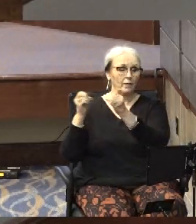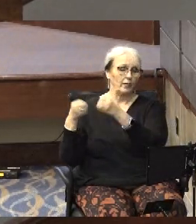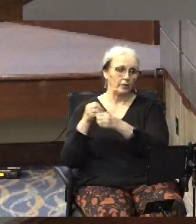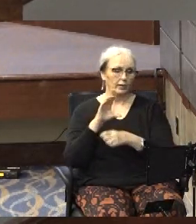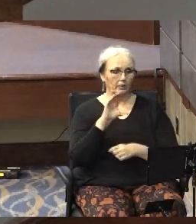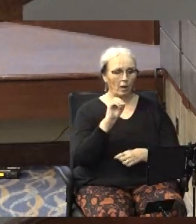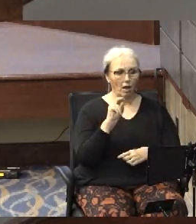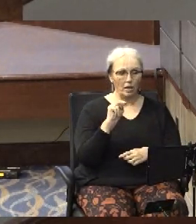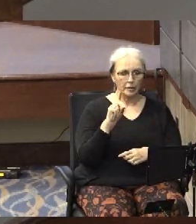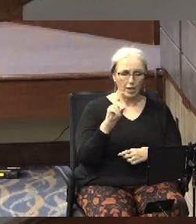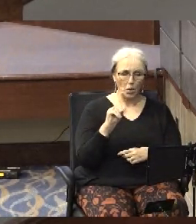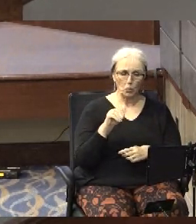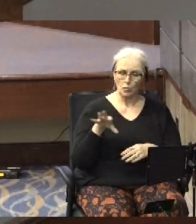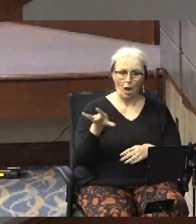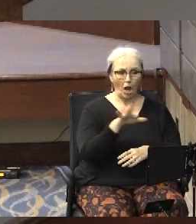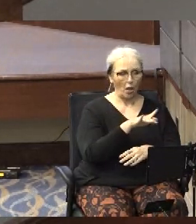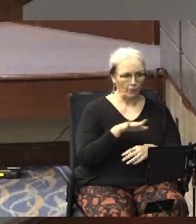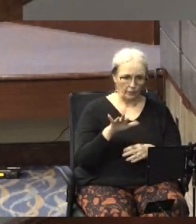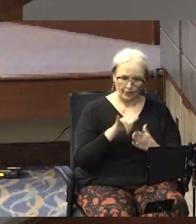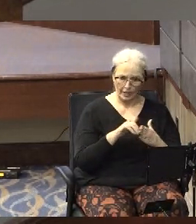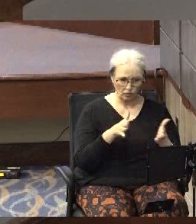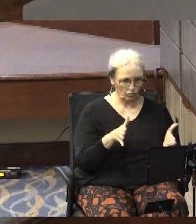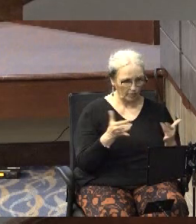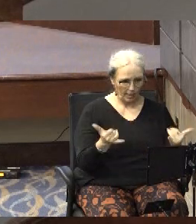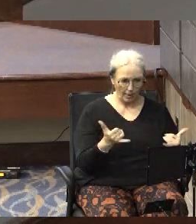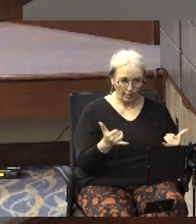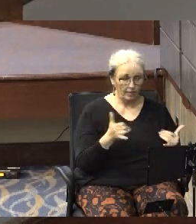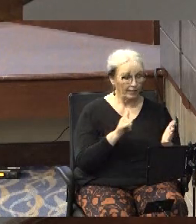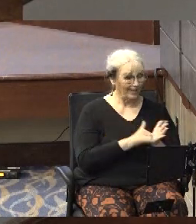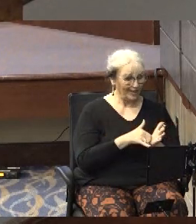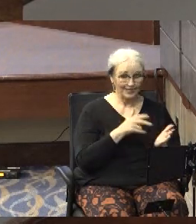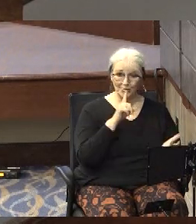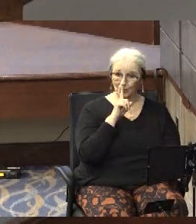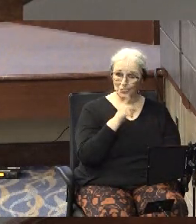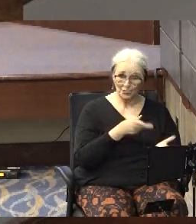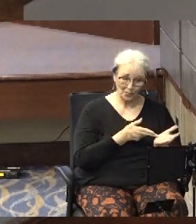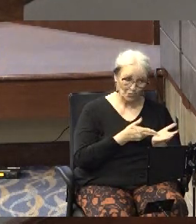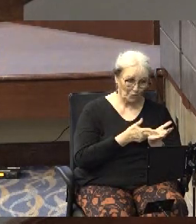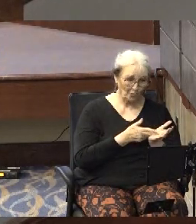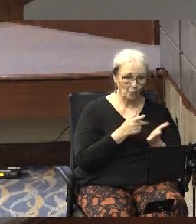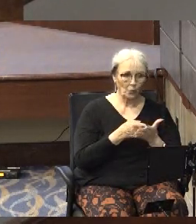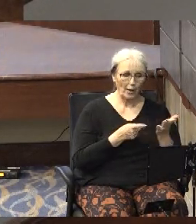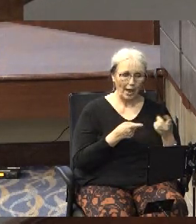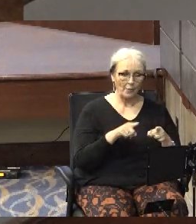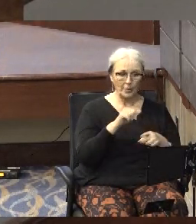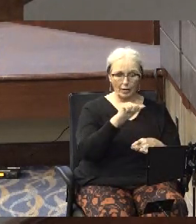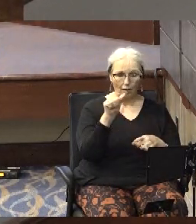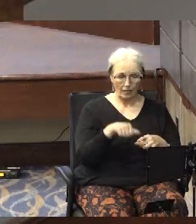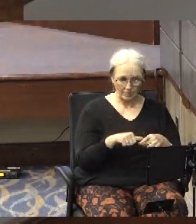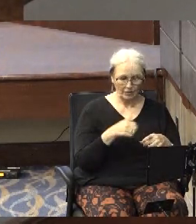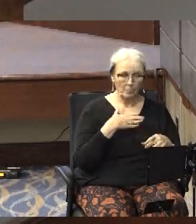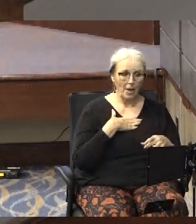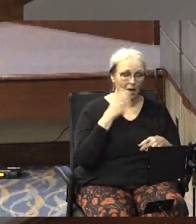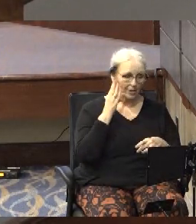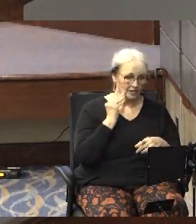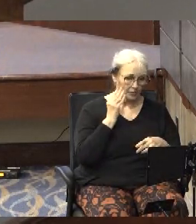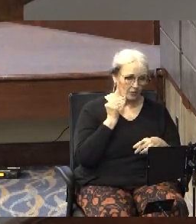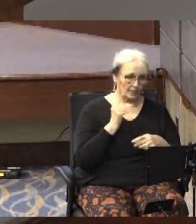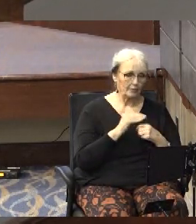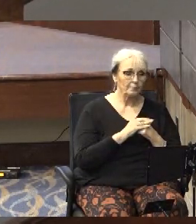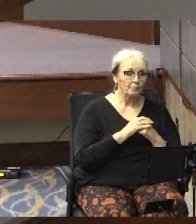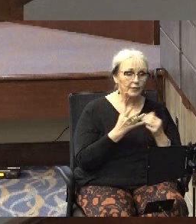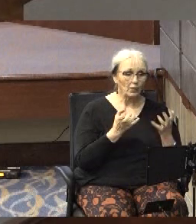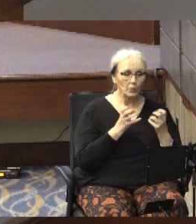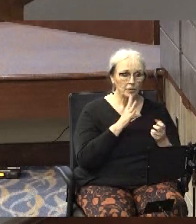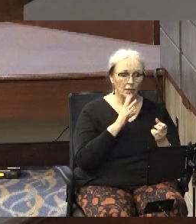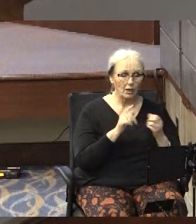towers. And that is the truth. That's what happened in Austin. That was my experience. But I want to speak to